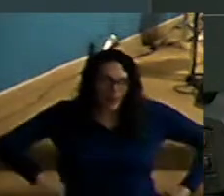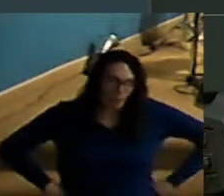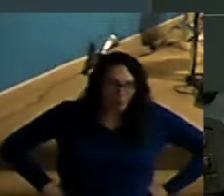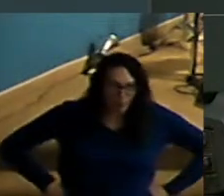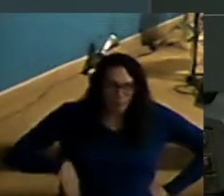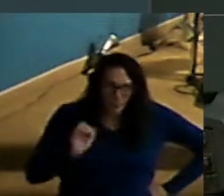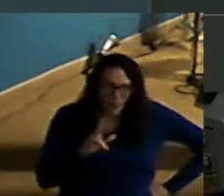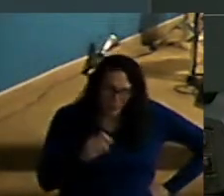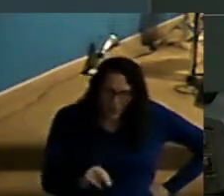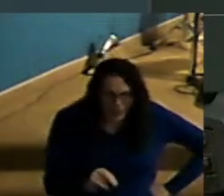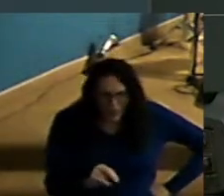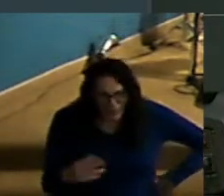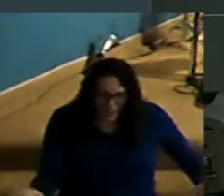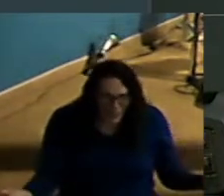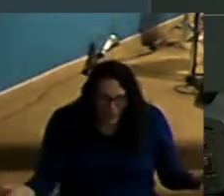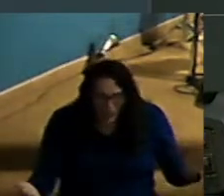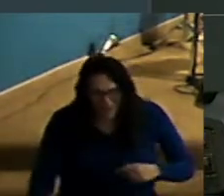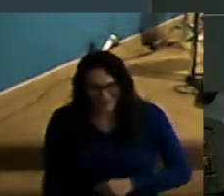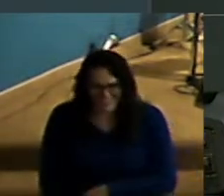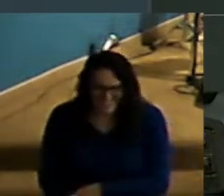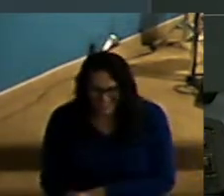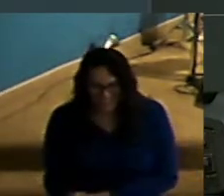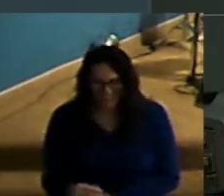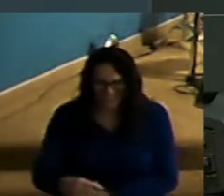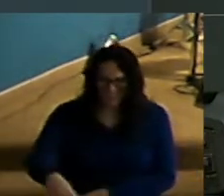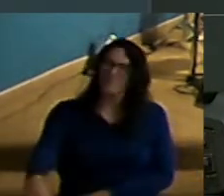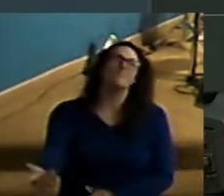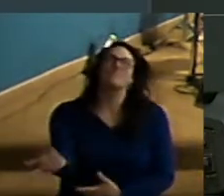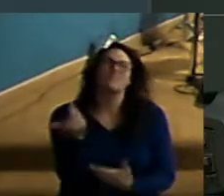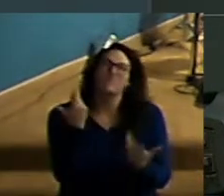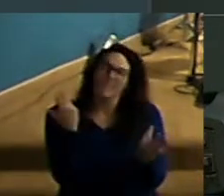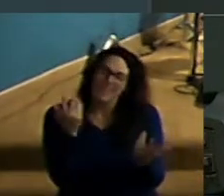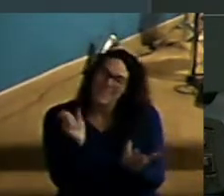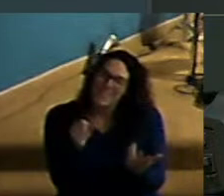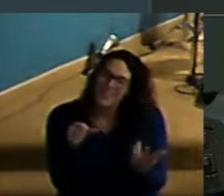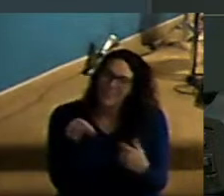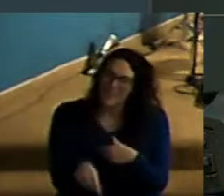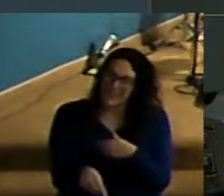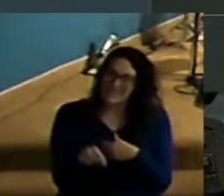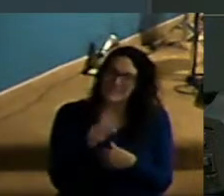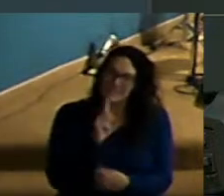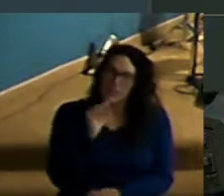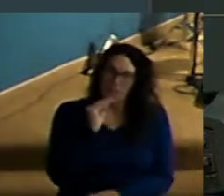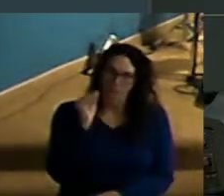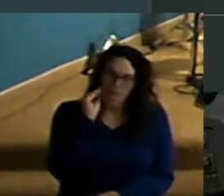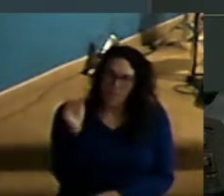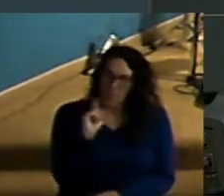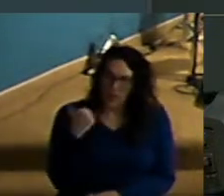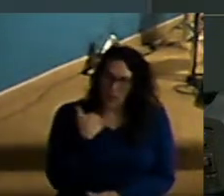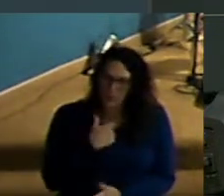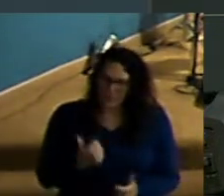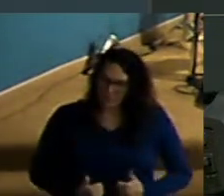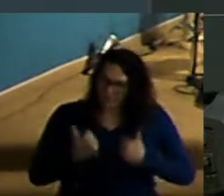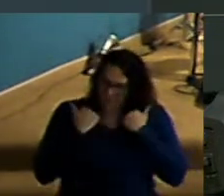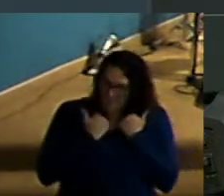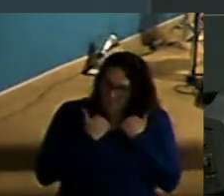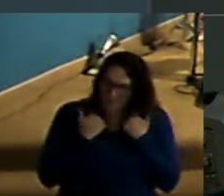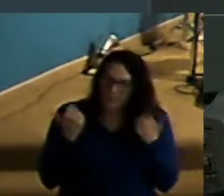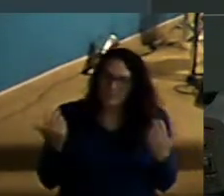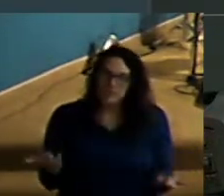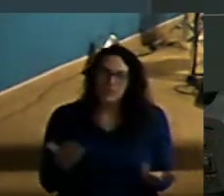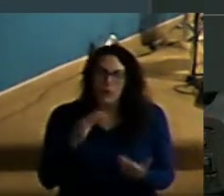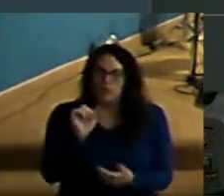Berlin. I think some of us live here. And so, this is home. This is where we live. And so, you